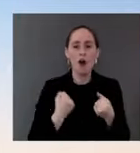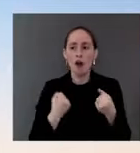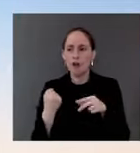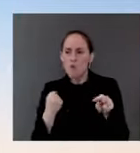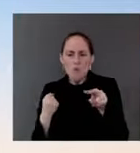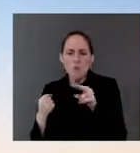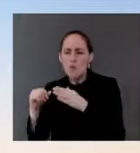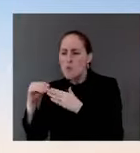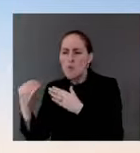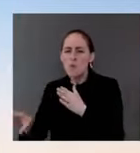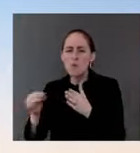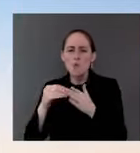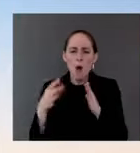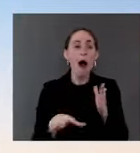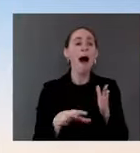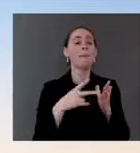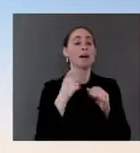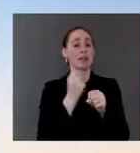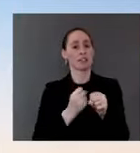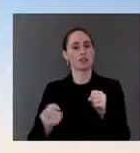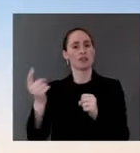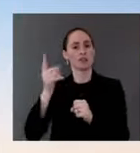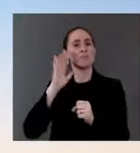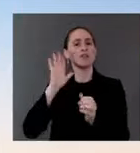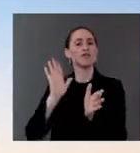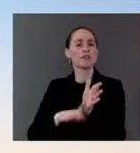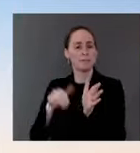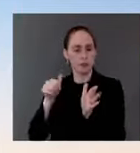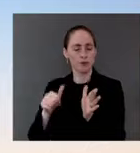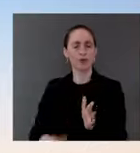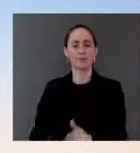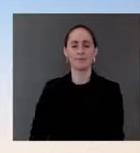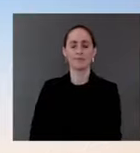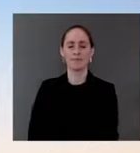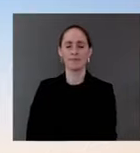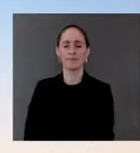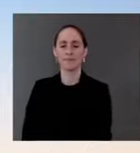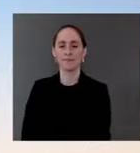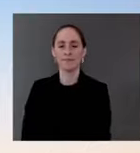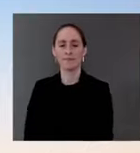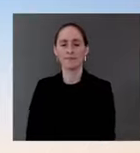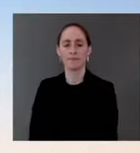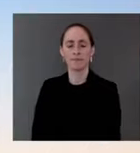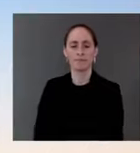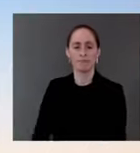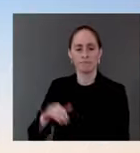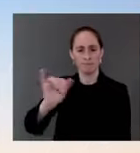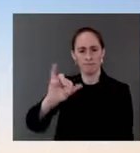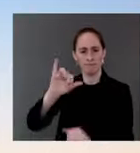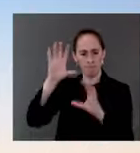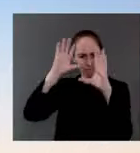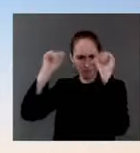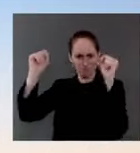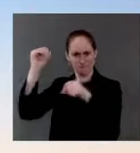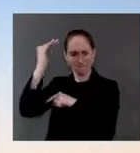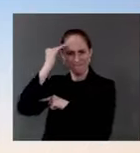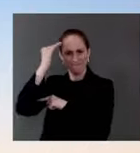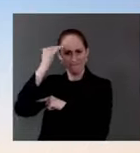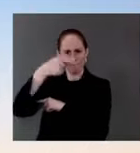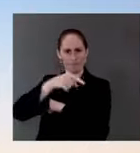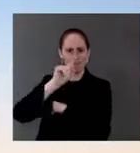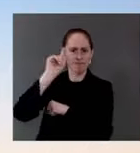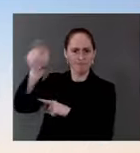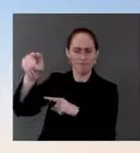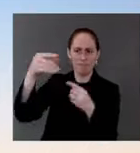go after meat conglomerates, where we're seeing when people go to the grocery store and a pound of meat is more expensive than it should be. We agree. That's less related